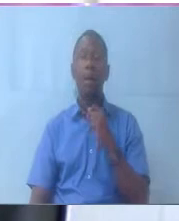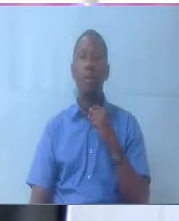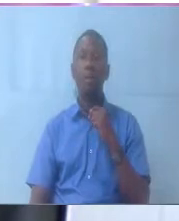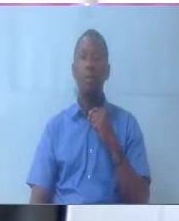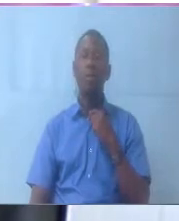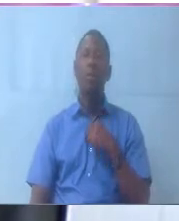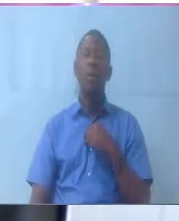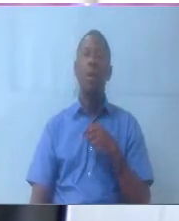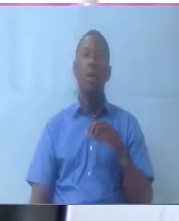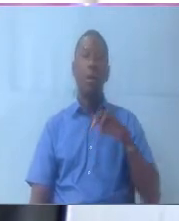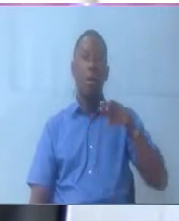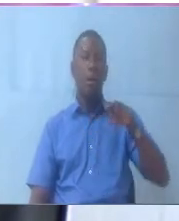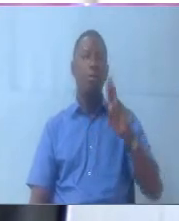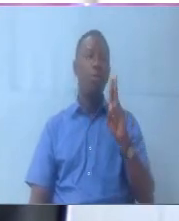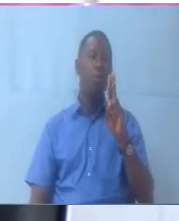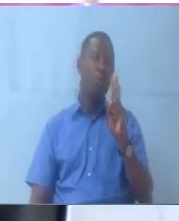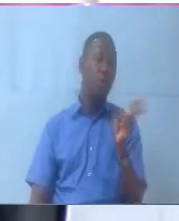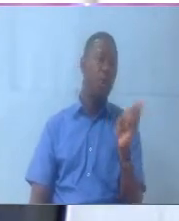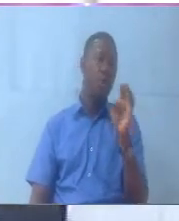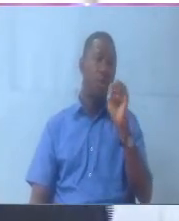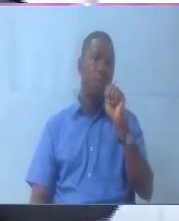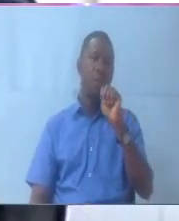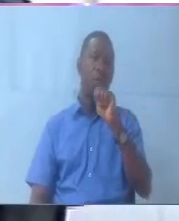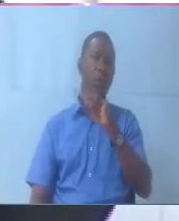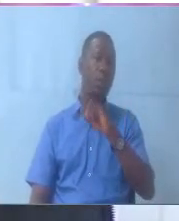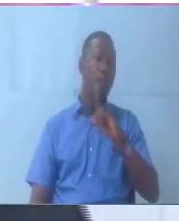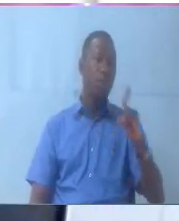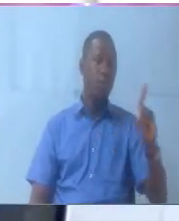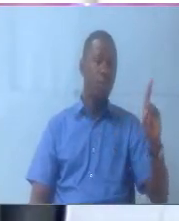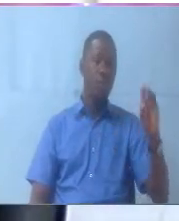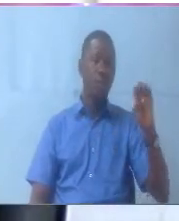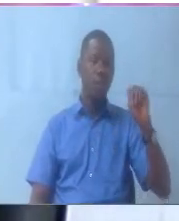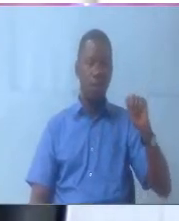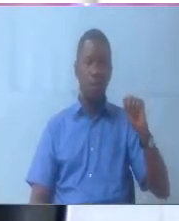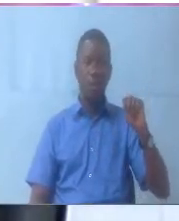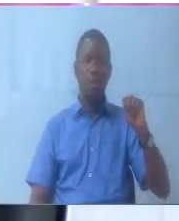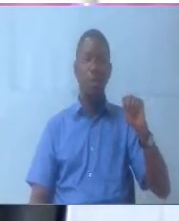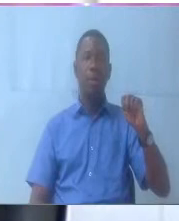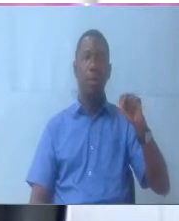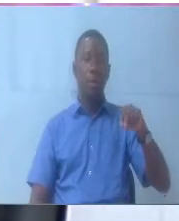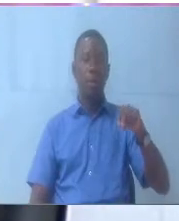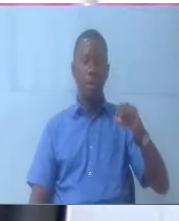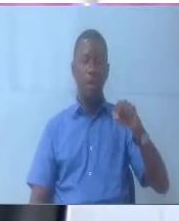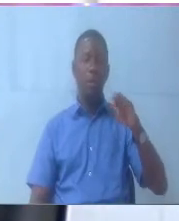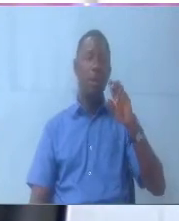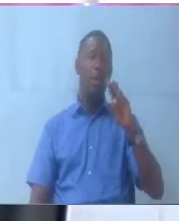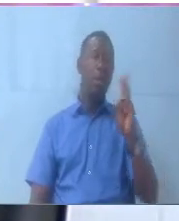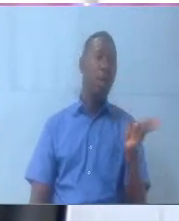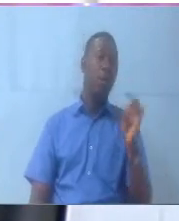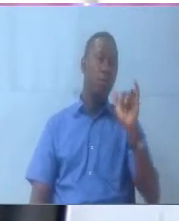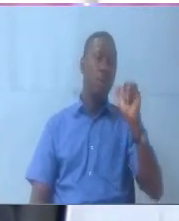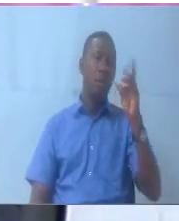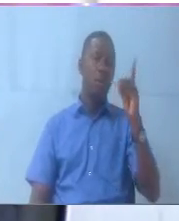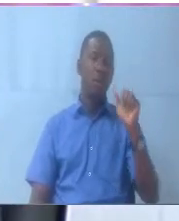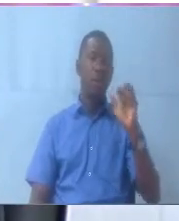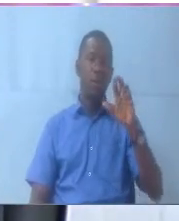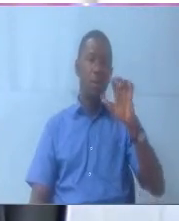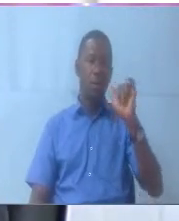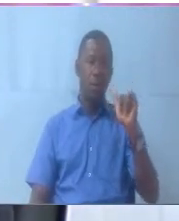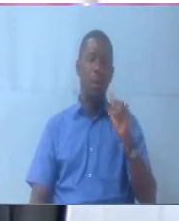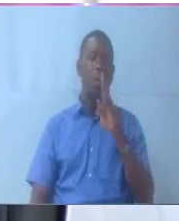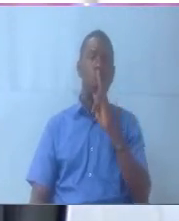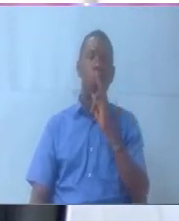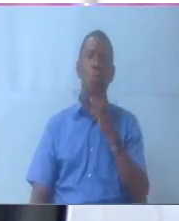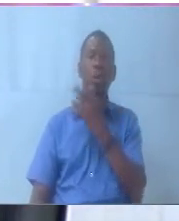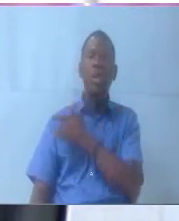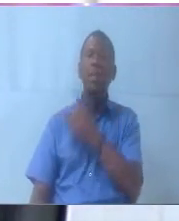Bitu Sharif Muhyiddin Haidara, memu kalifoti nun dasila mesangajor. And his followers.